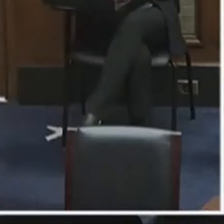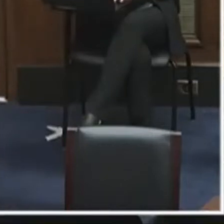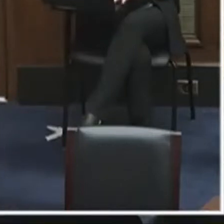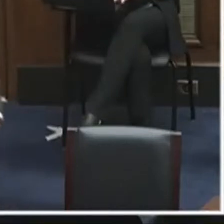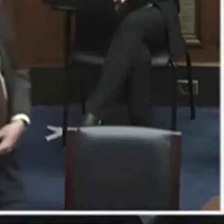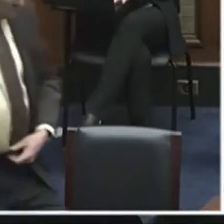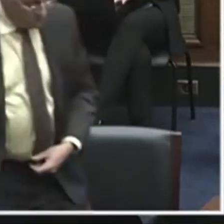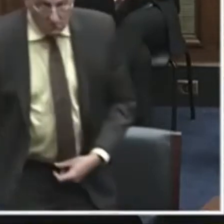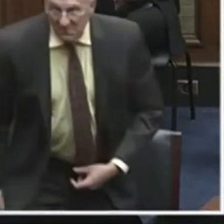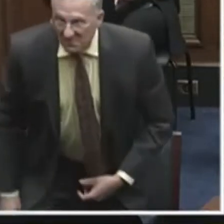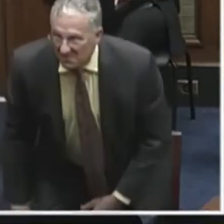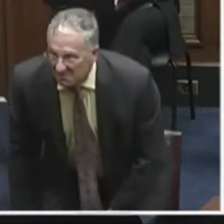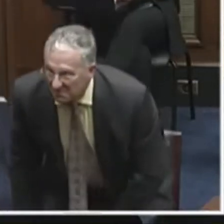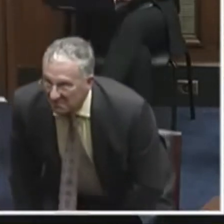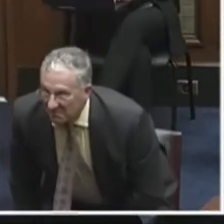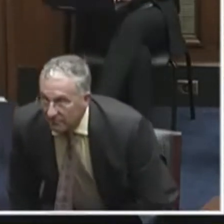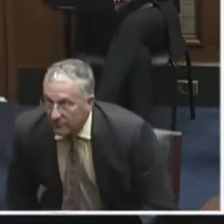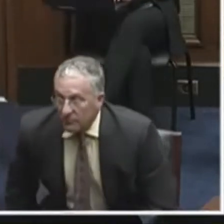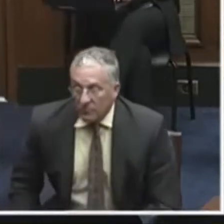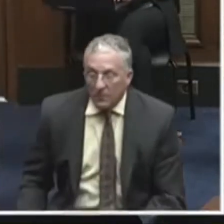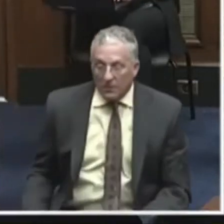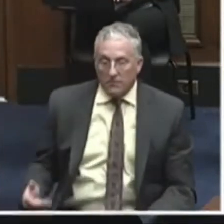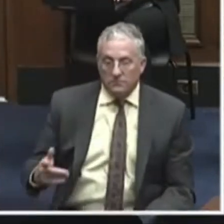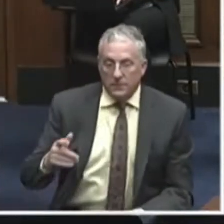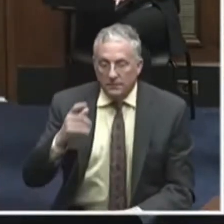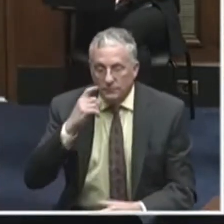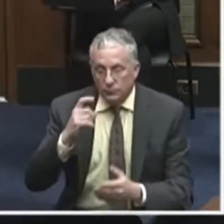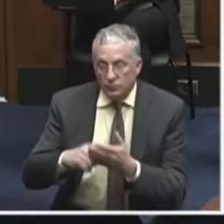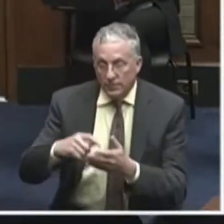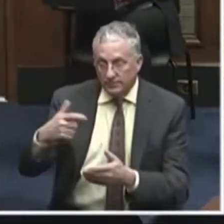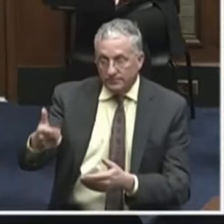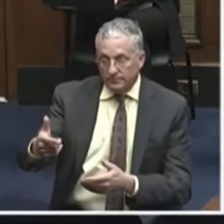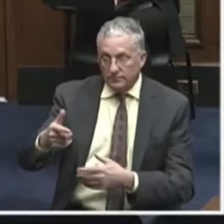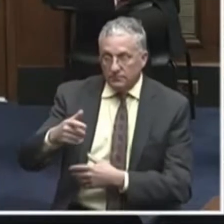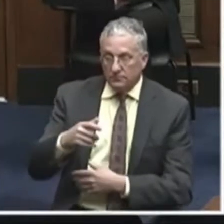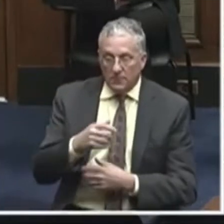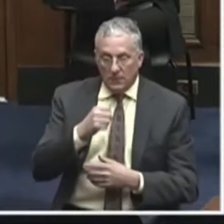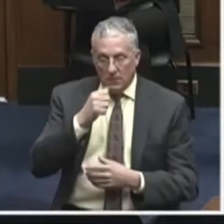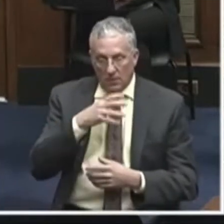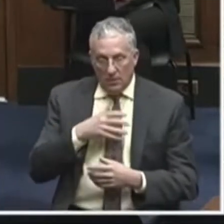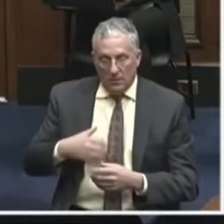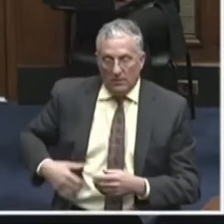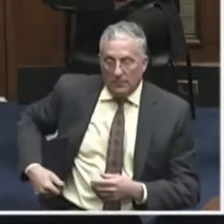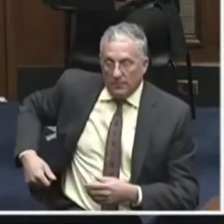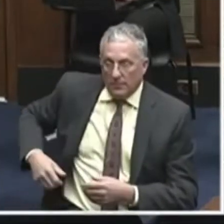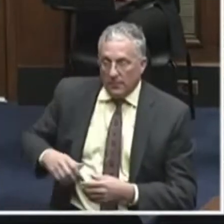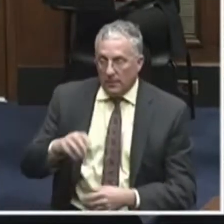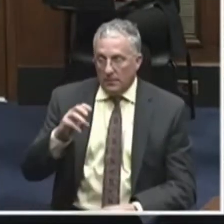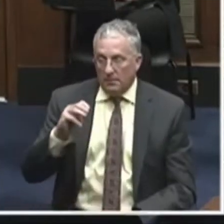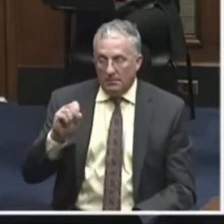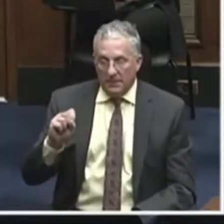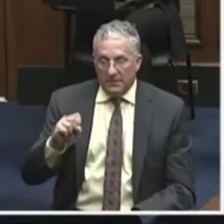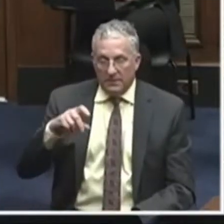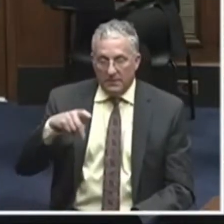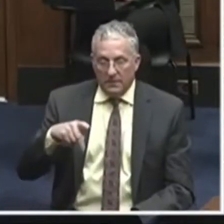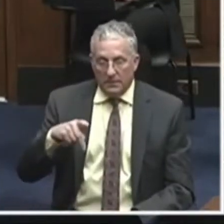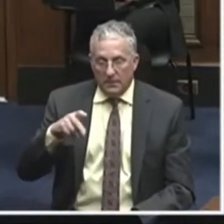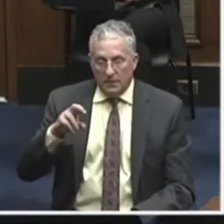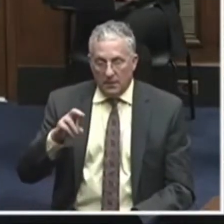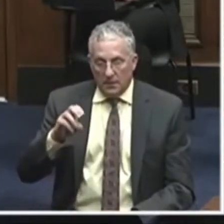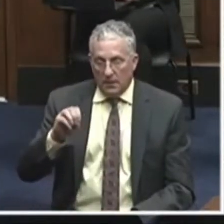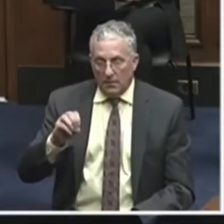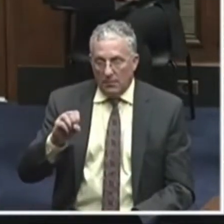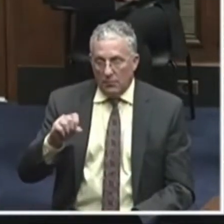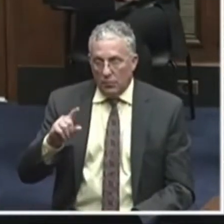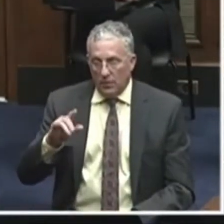Thank you, Madam Chair, and thank you to all the witnesses who have shared their testimony today. I do want to just take a moment to offer special recognition